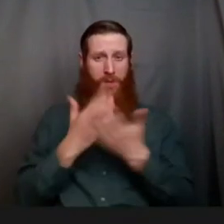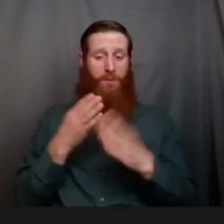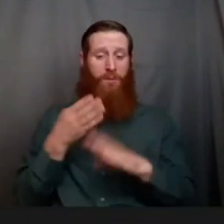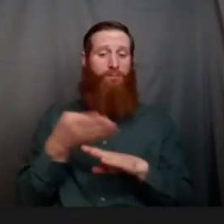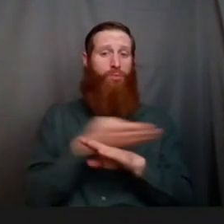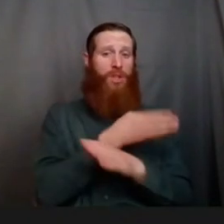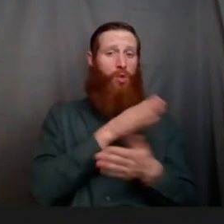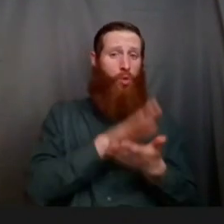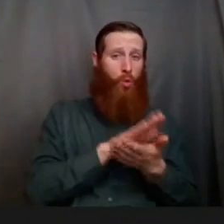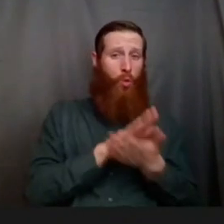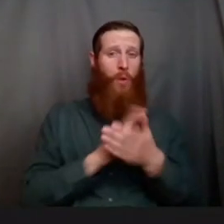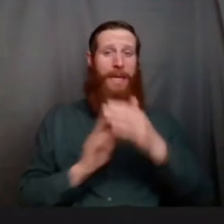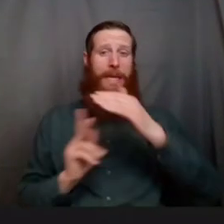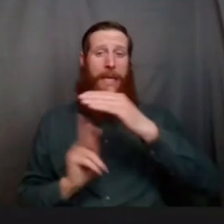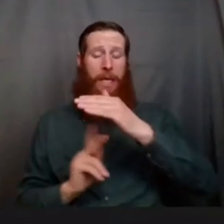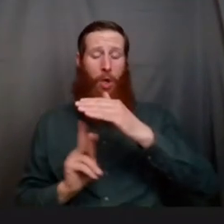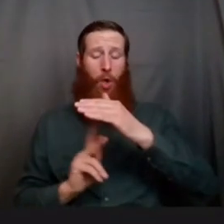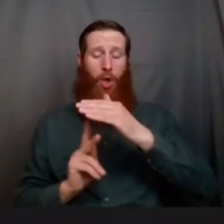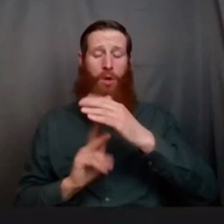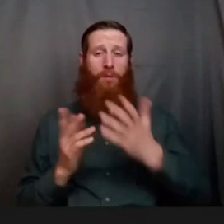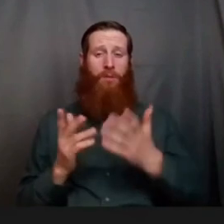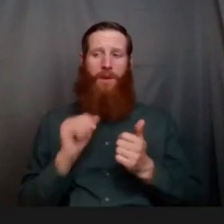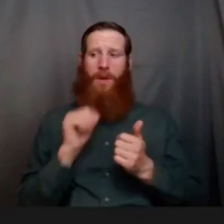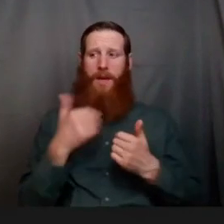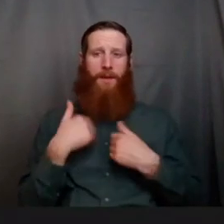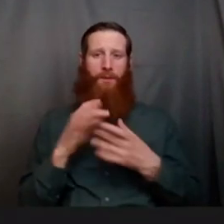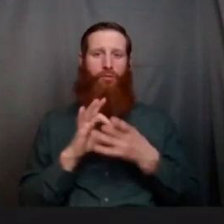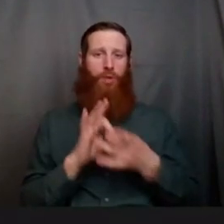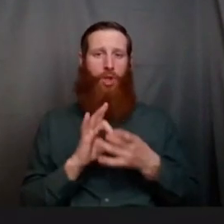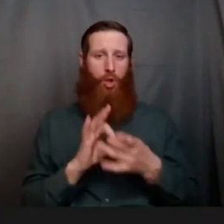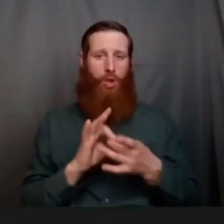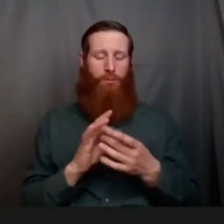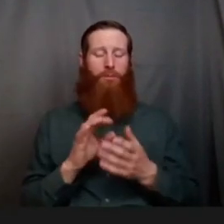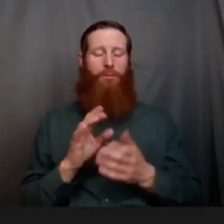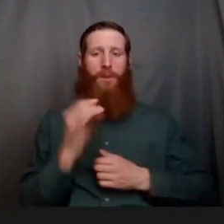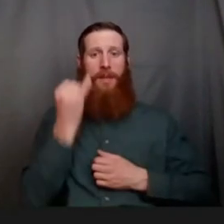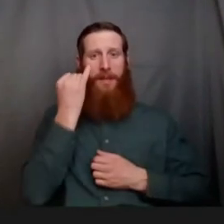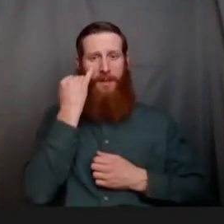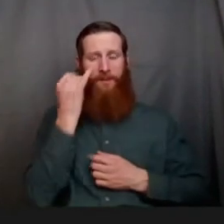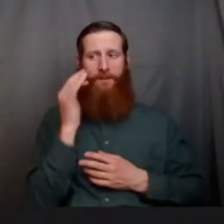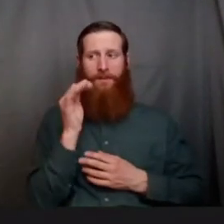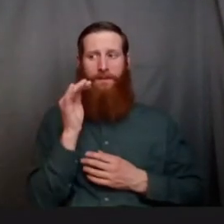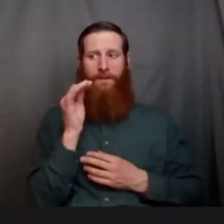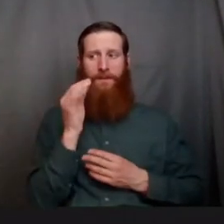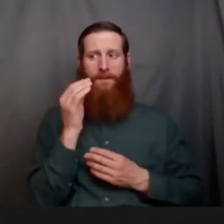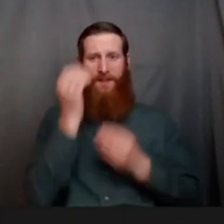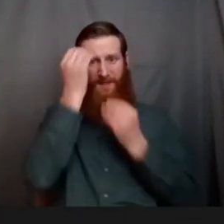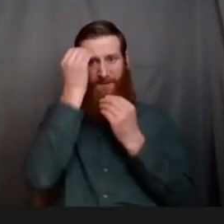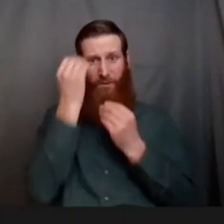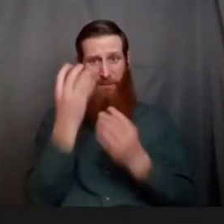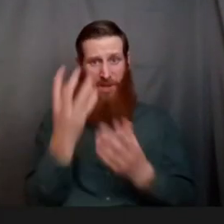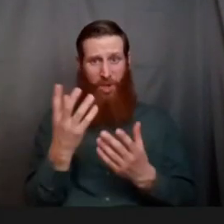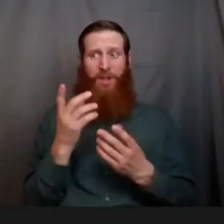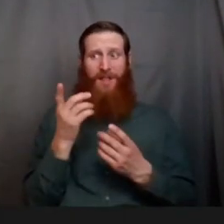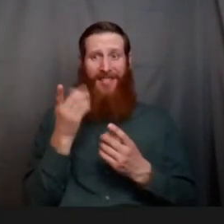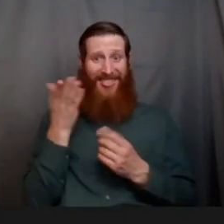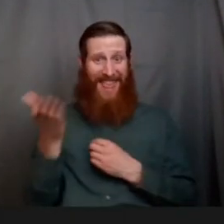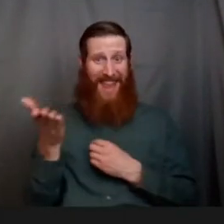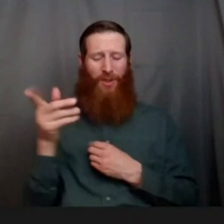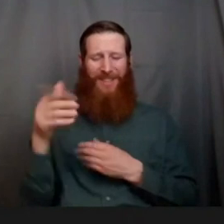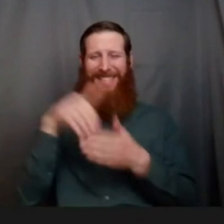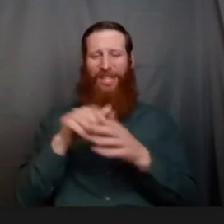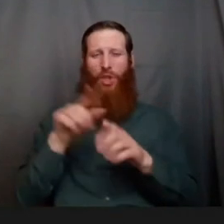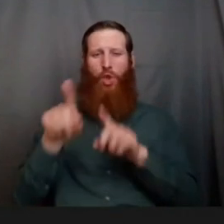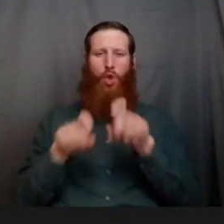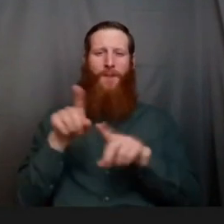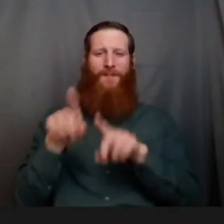students, that might not be the case. So if there is a information on there, we did put that information in the survey, and that'll